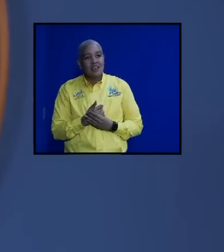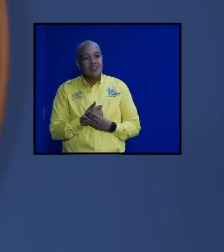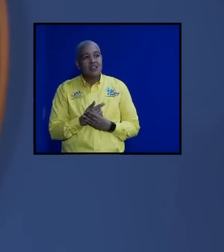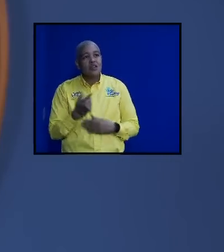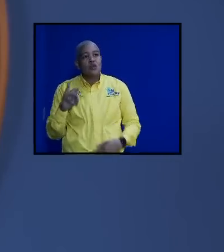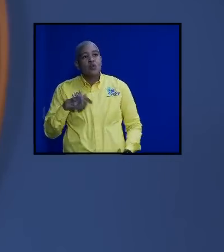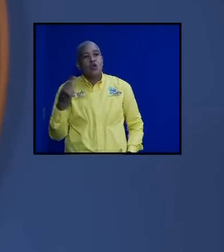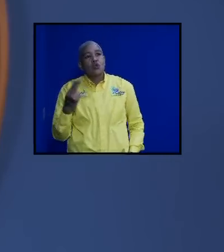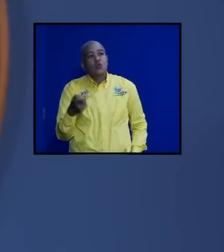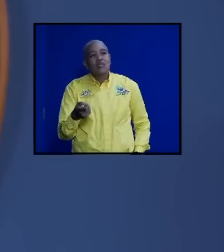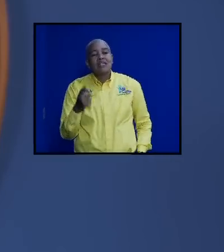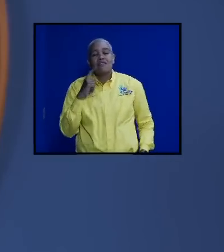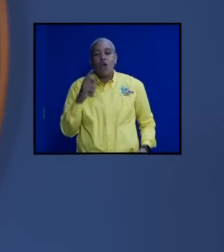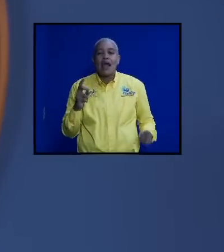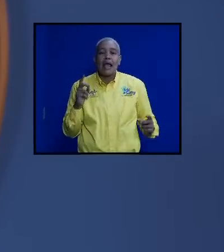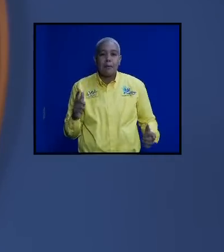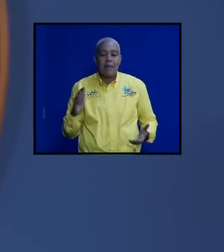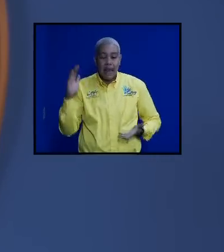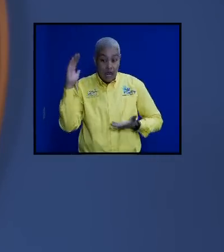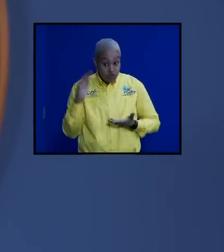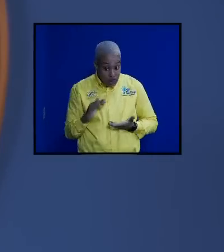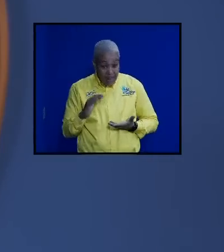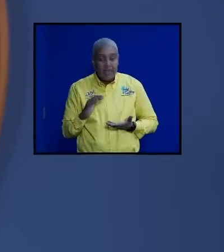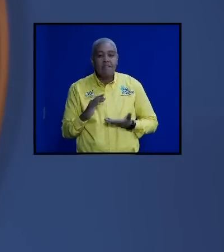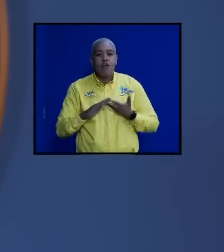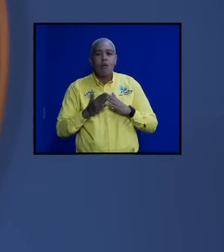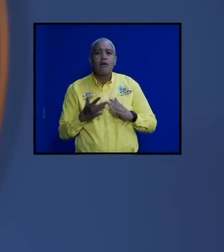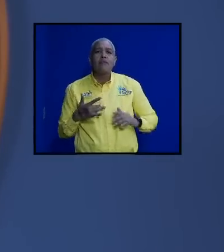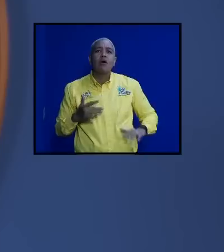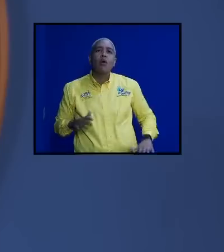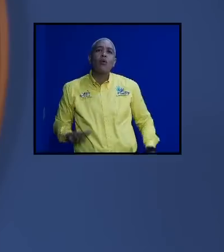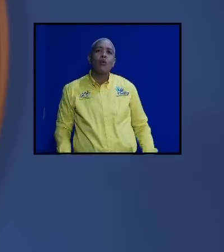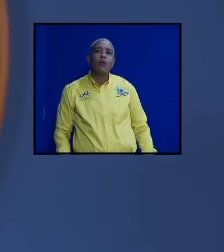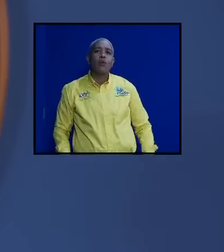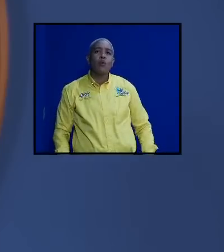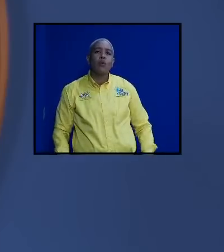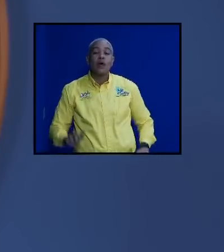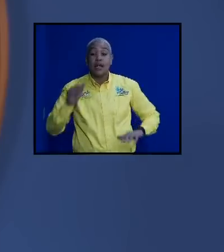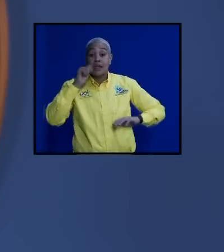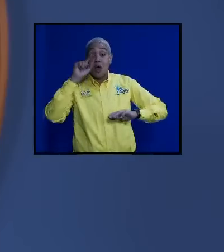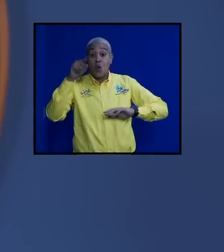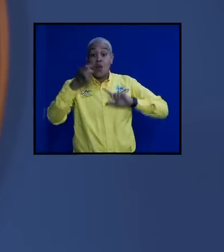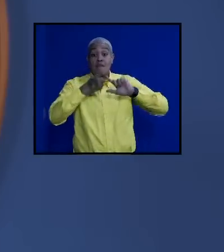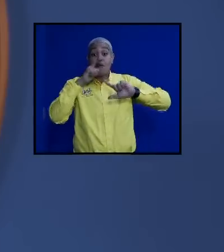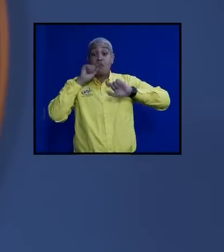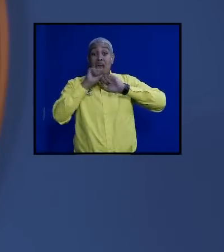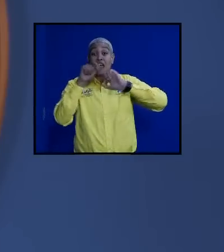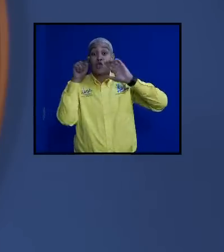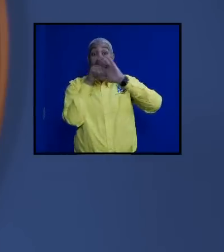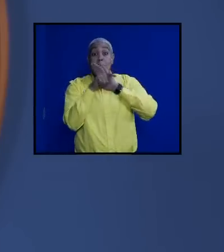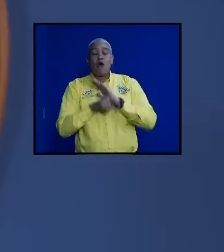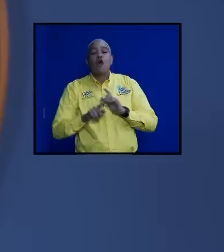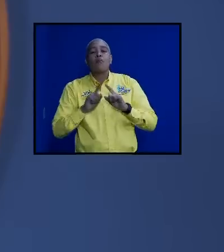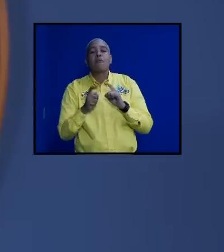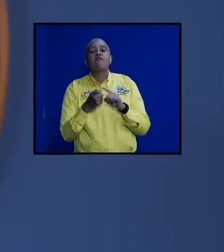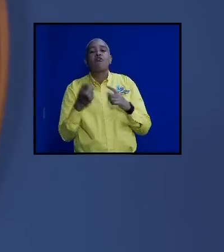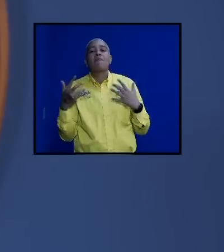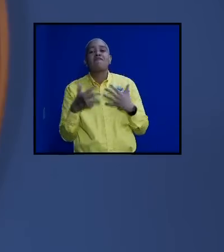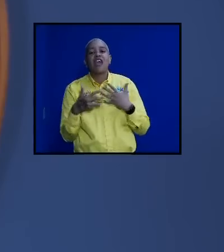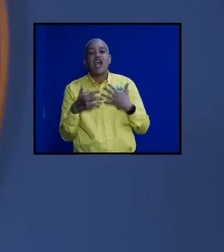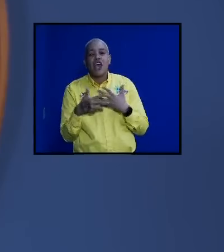for immediate relief of communities, not just from actual murders, but from the fear of